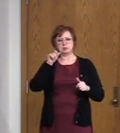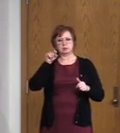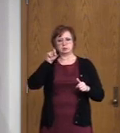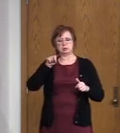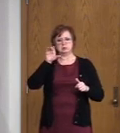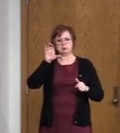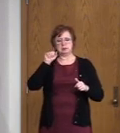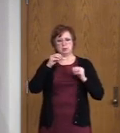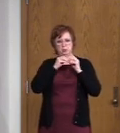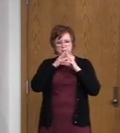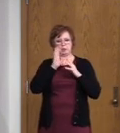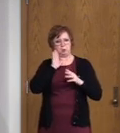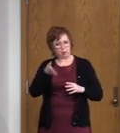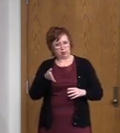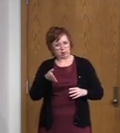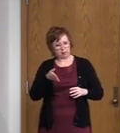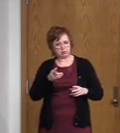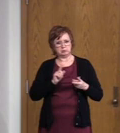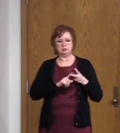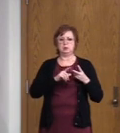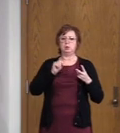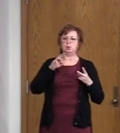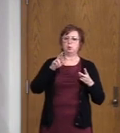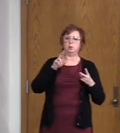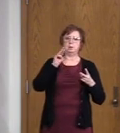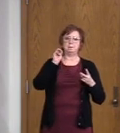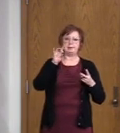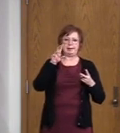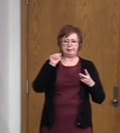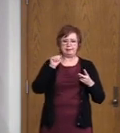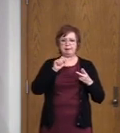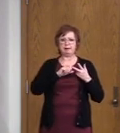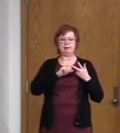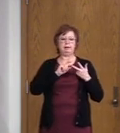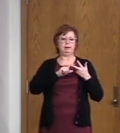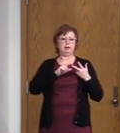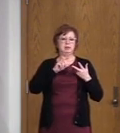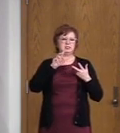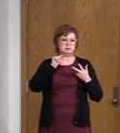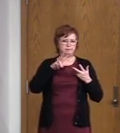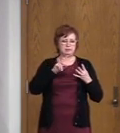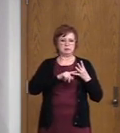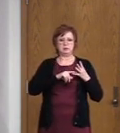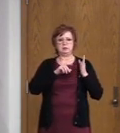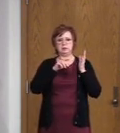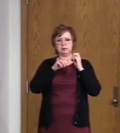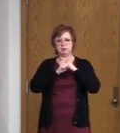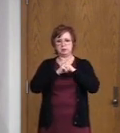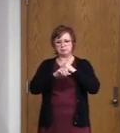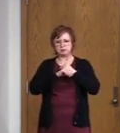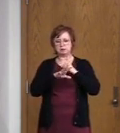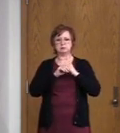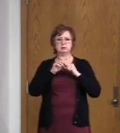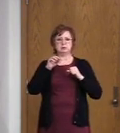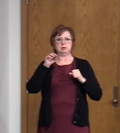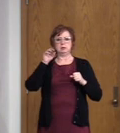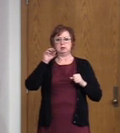other multi-forms, so local media, social media, ads, posters, direct mail, as well as news conferences.